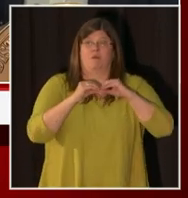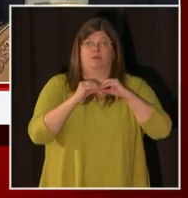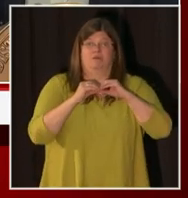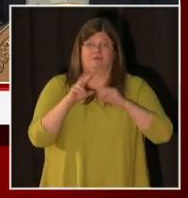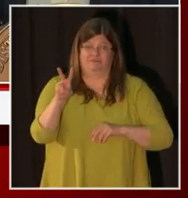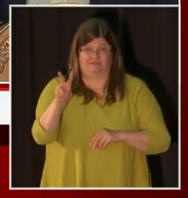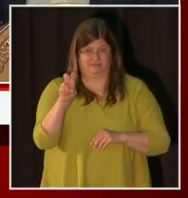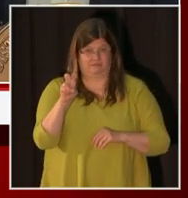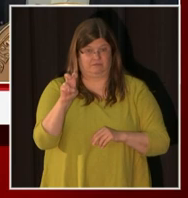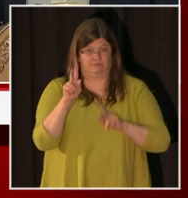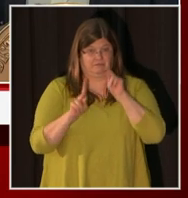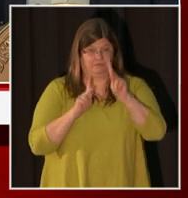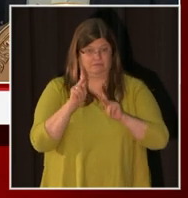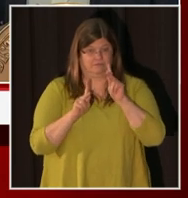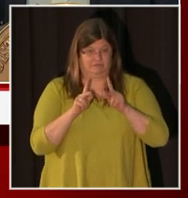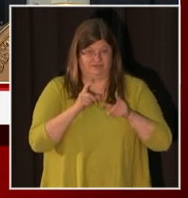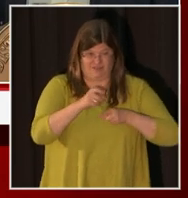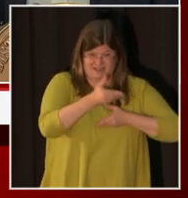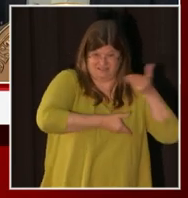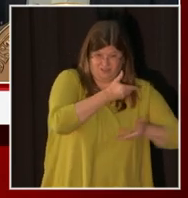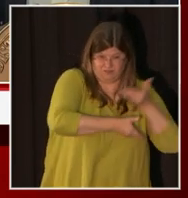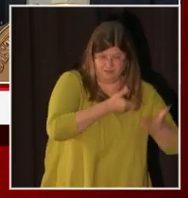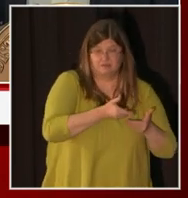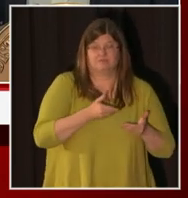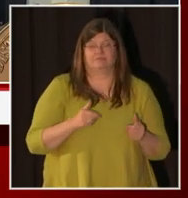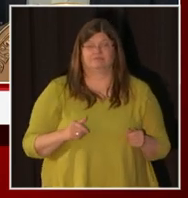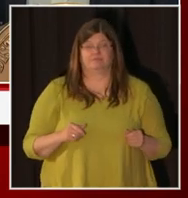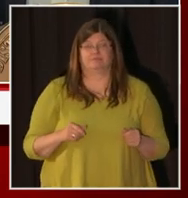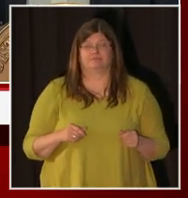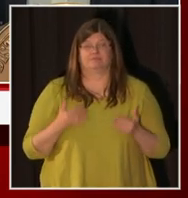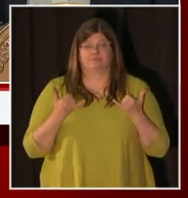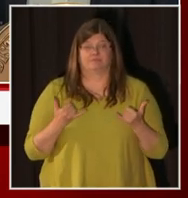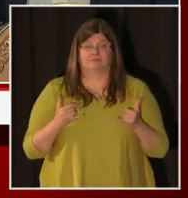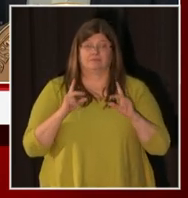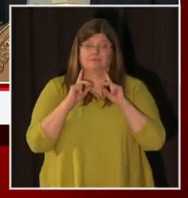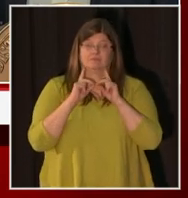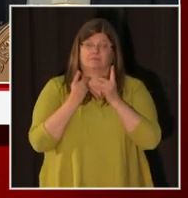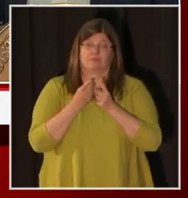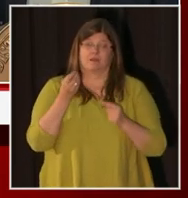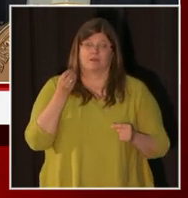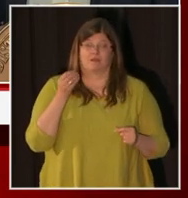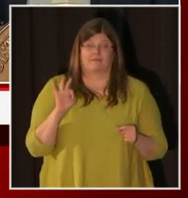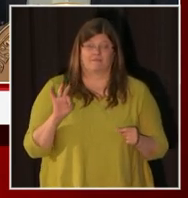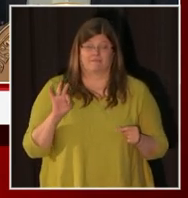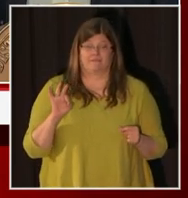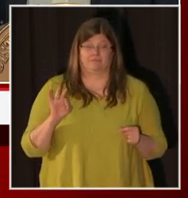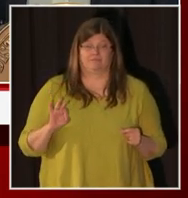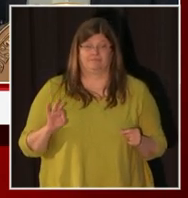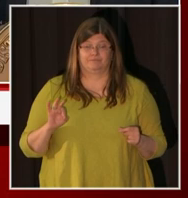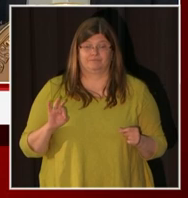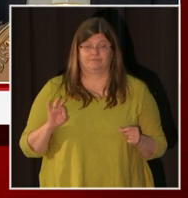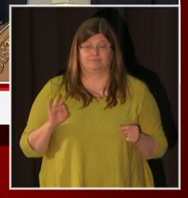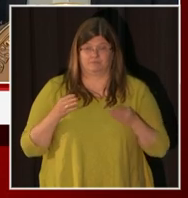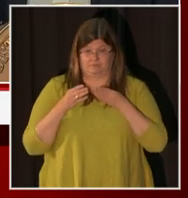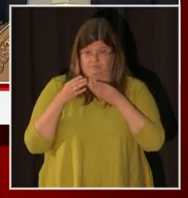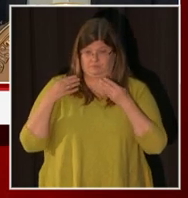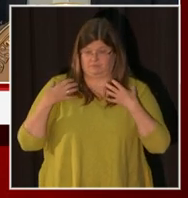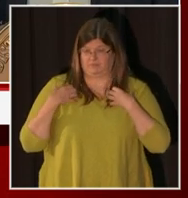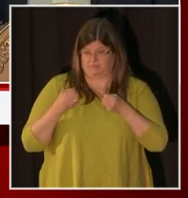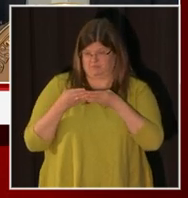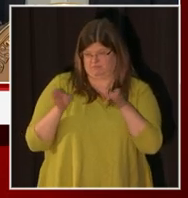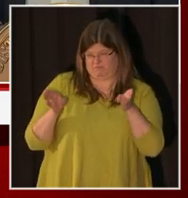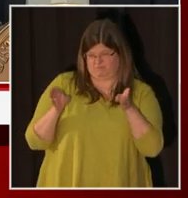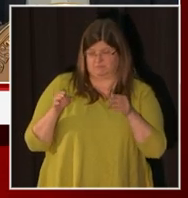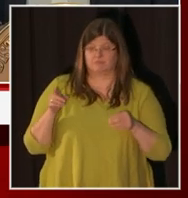coming week, DOH will make public how we intend to hire for those